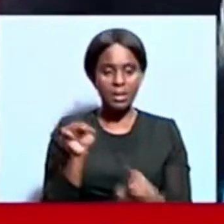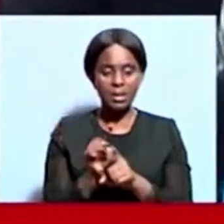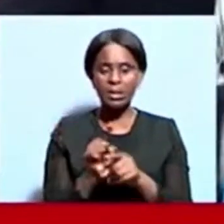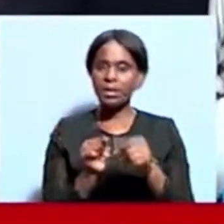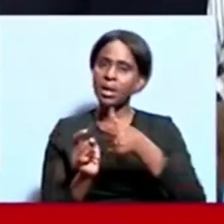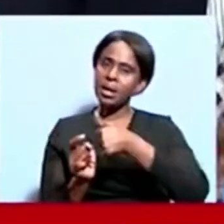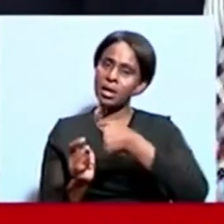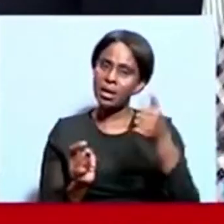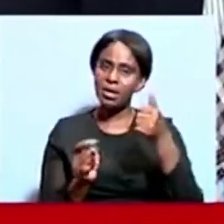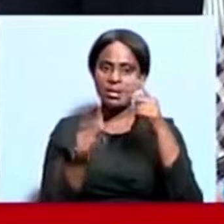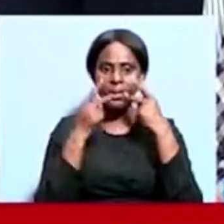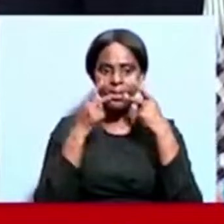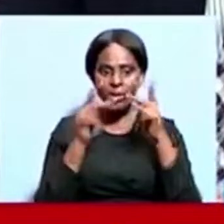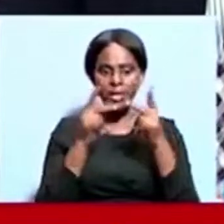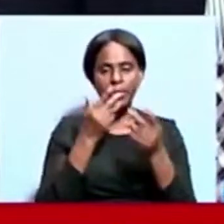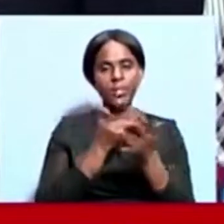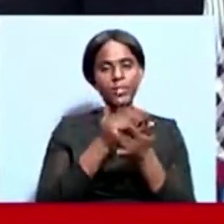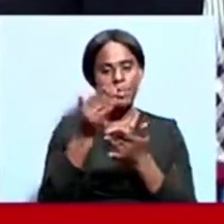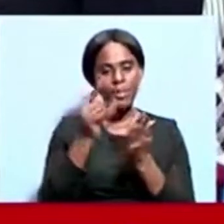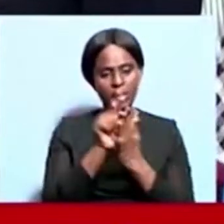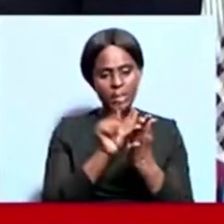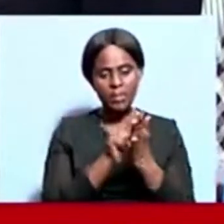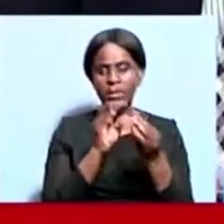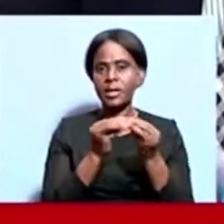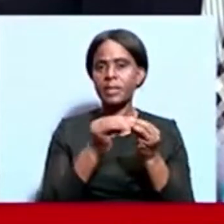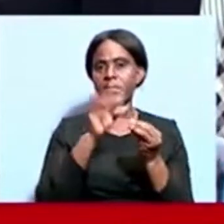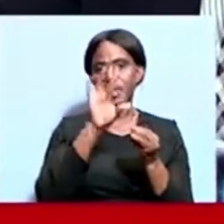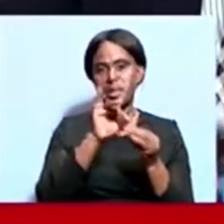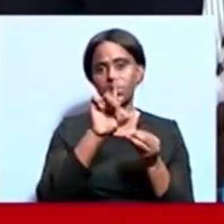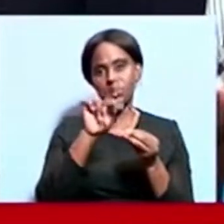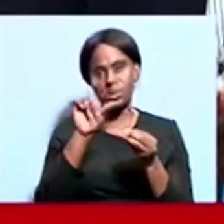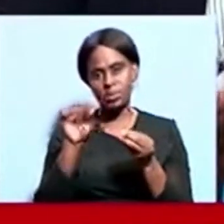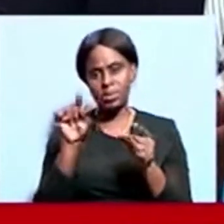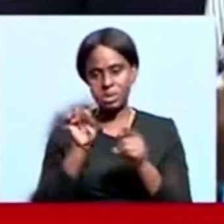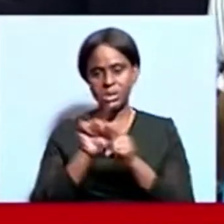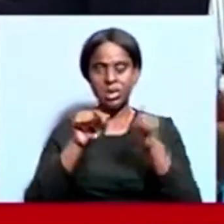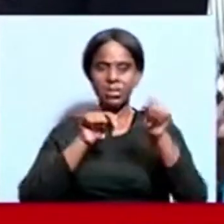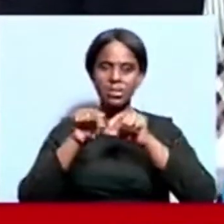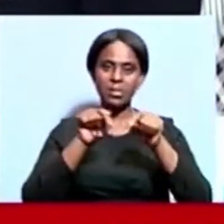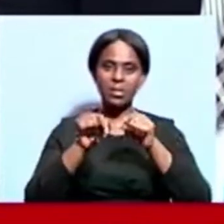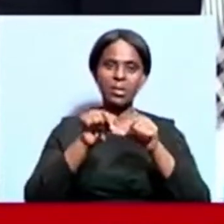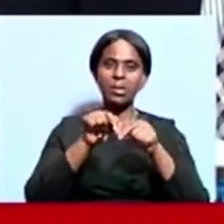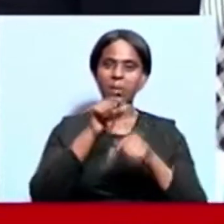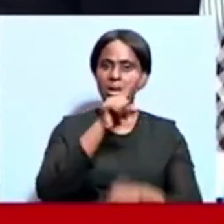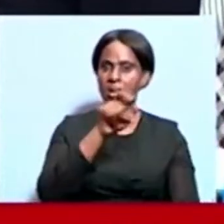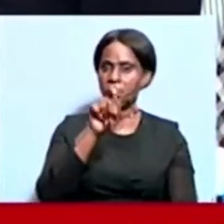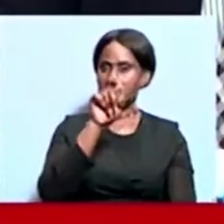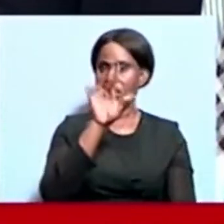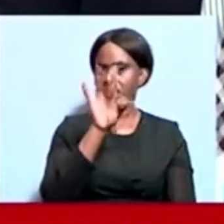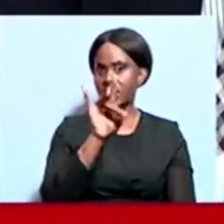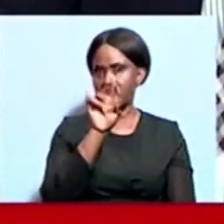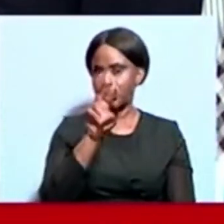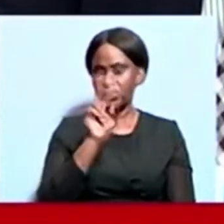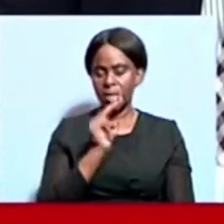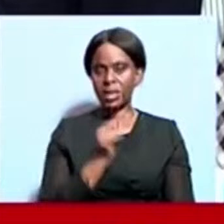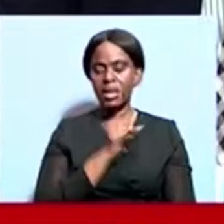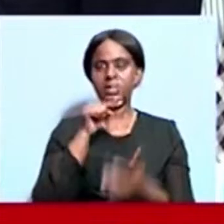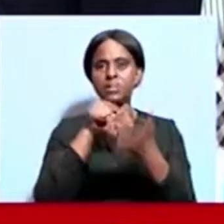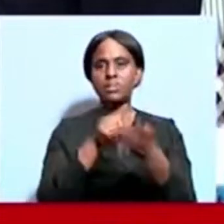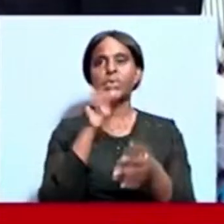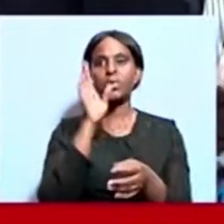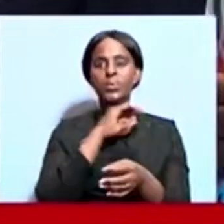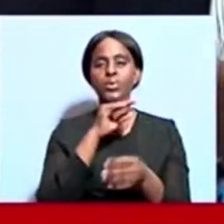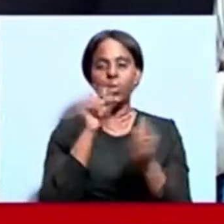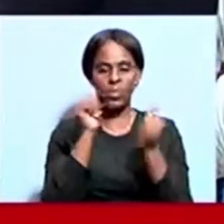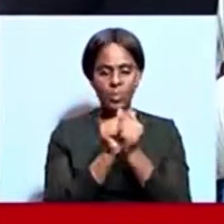extract from the Public Procurement Act number 8 of 2020 and the Regulation 182 that we have cited. In terms